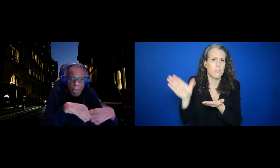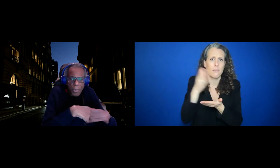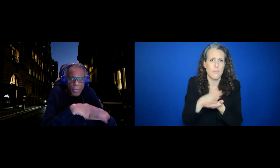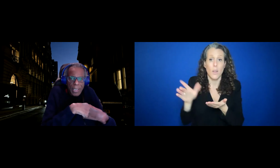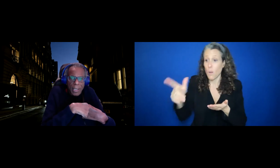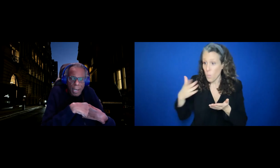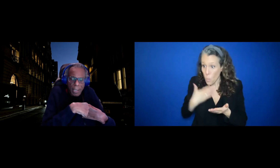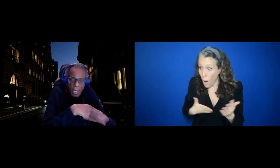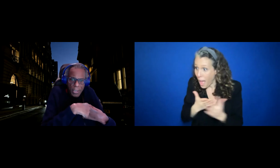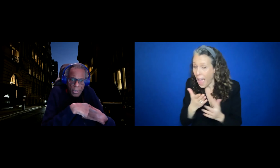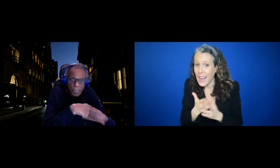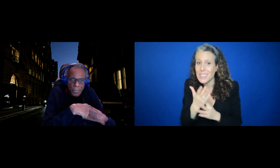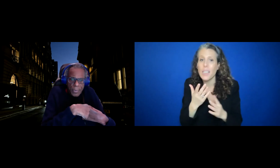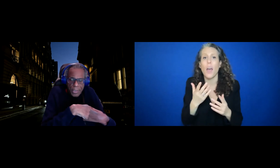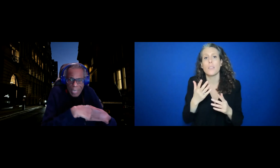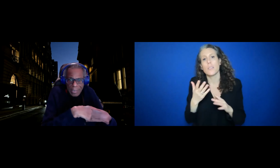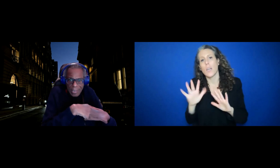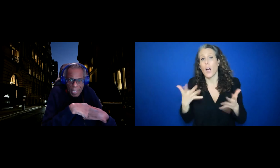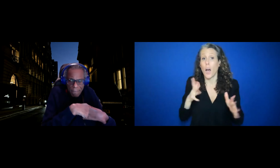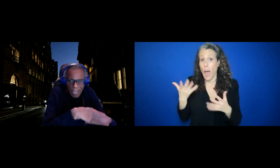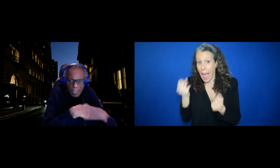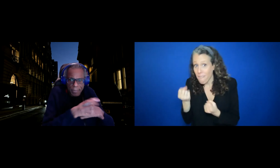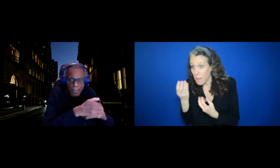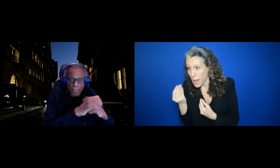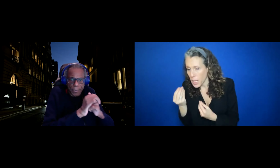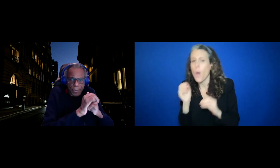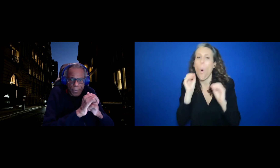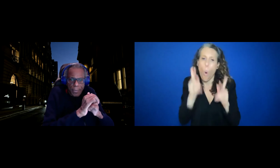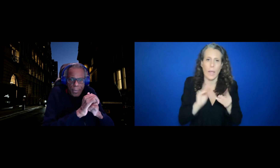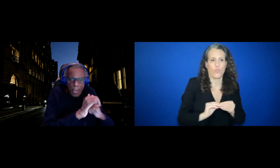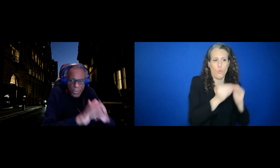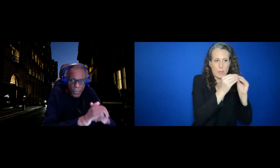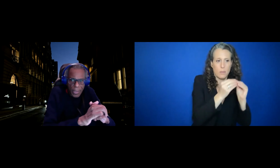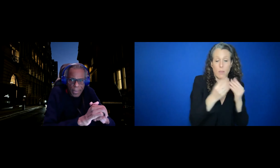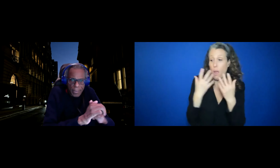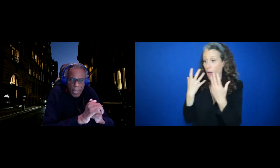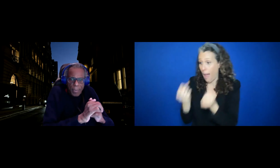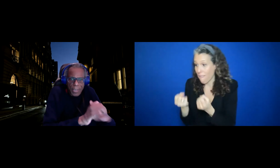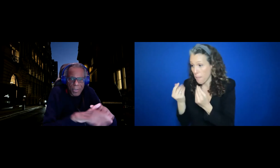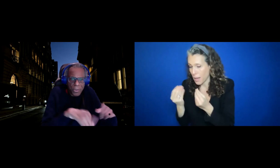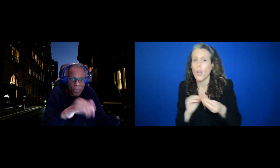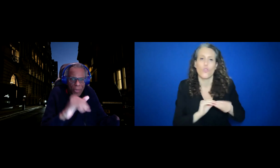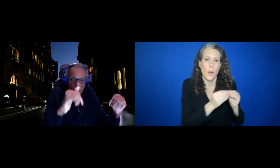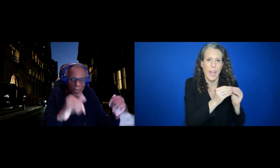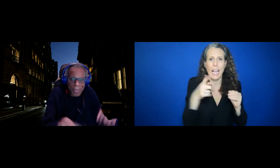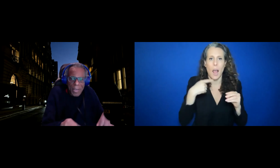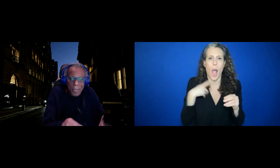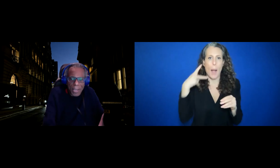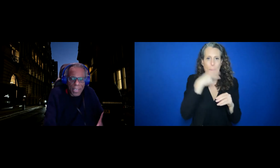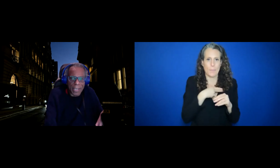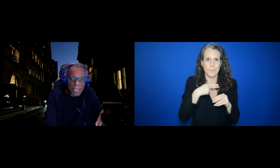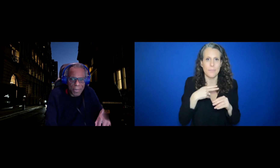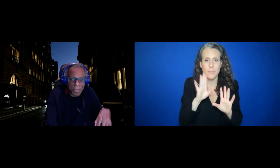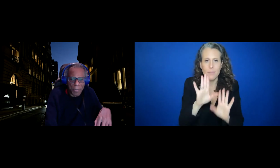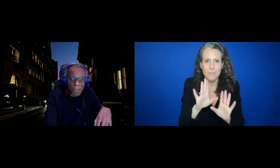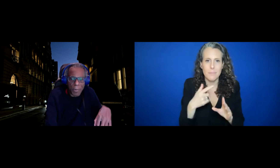this and always be last to access it fairly. I'll stop there because I was knocked off my stride a bit,